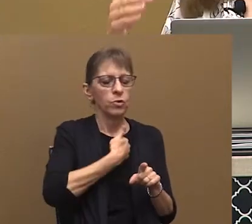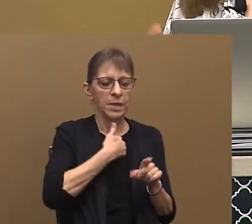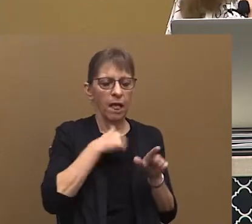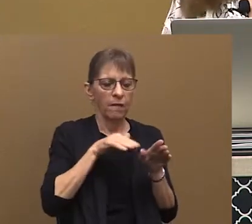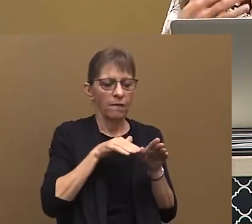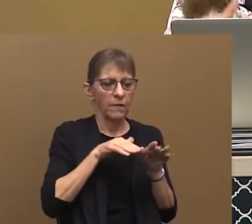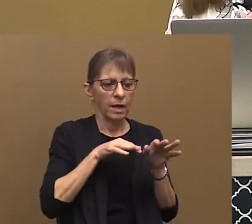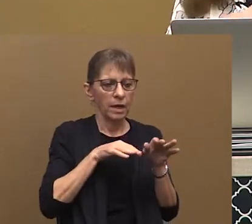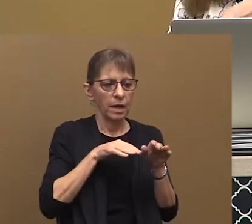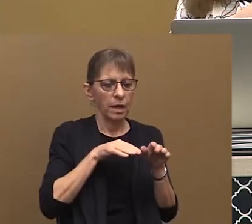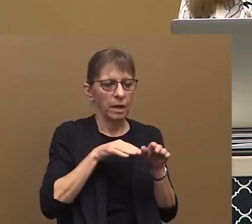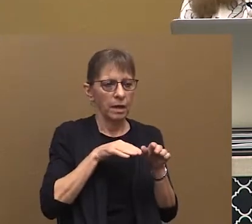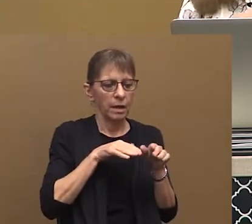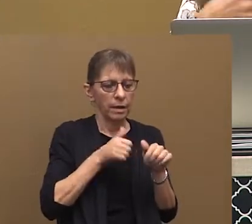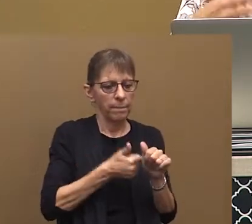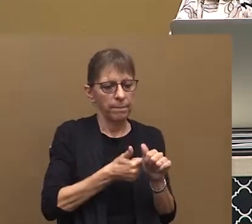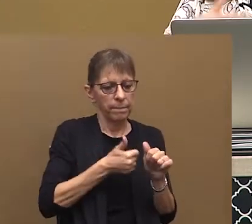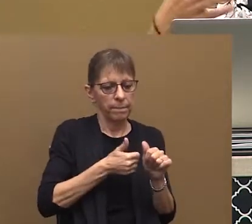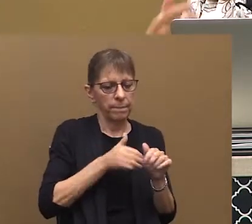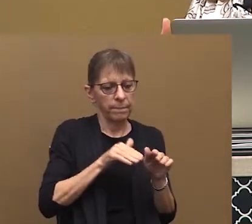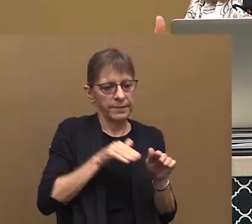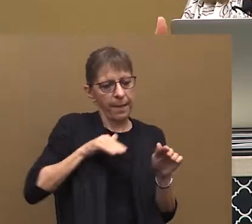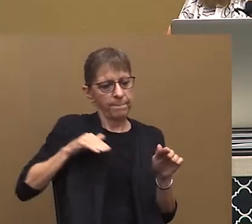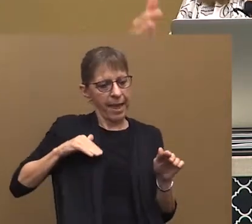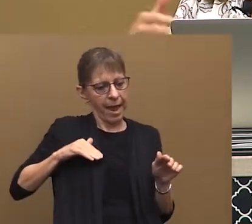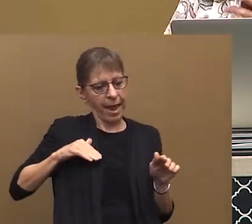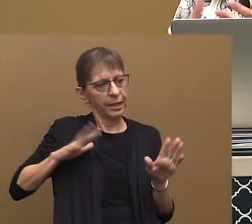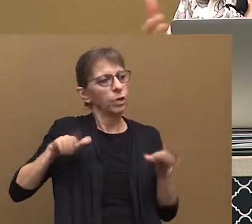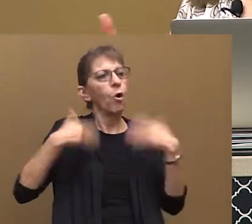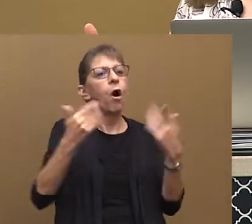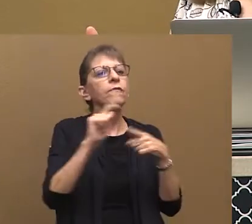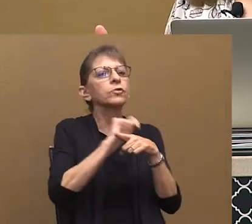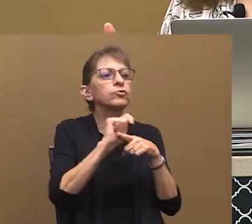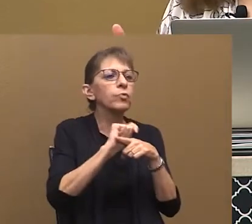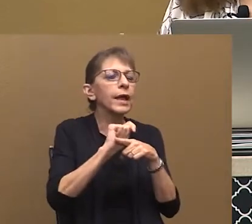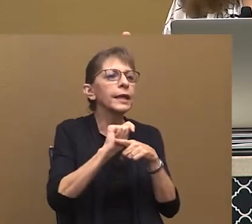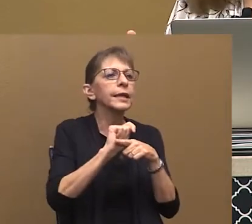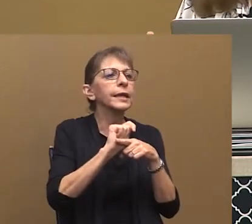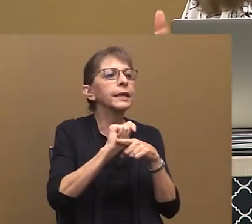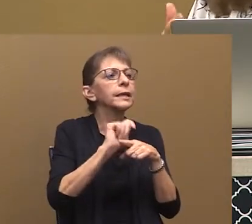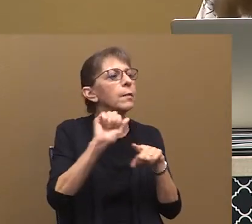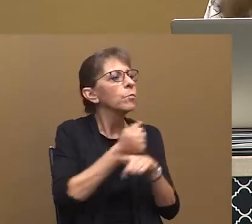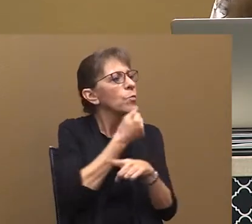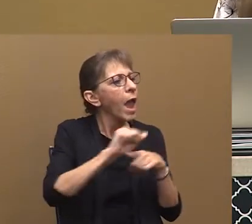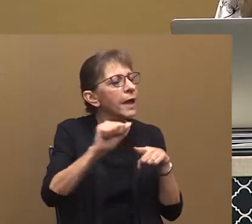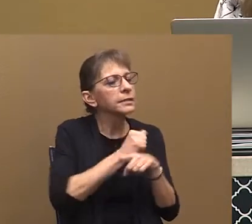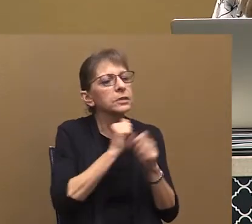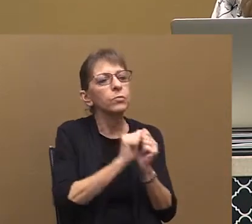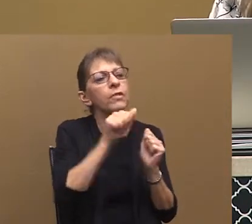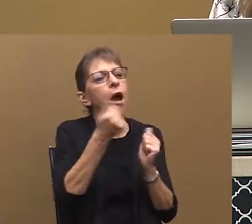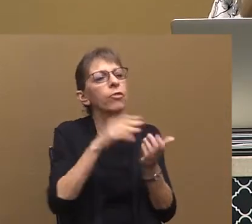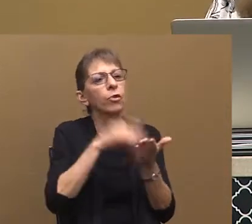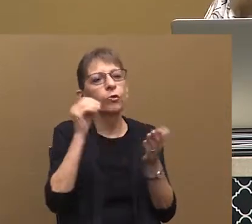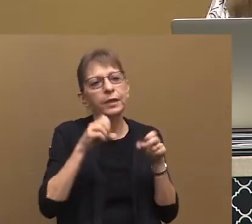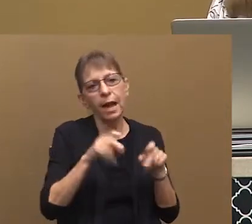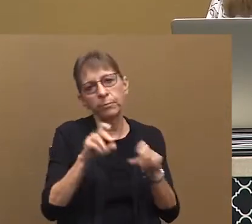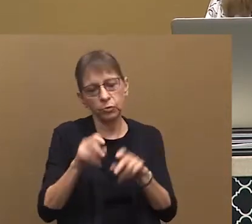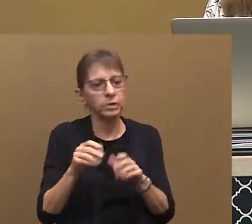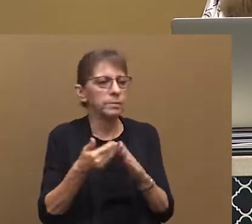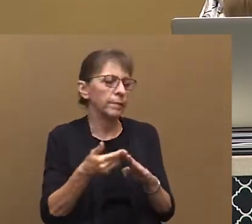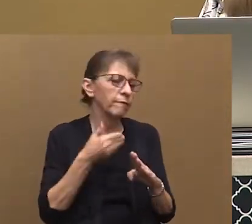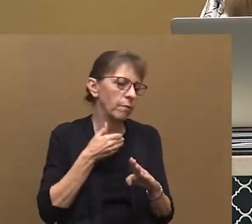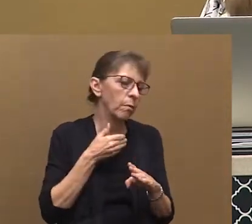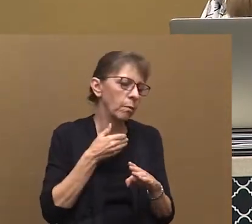back and offer some training and practice in some other learning opportunities